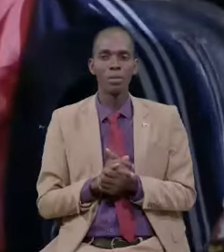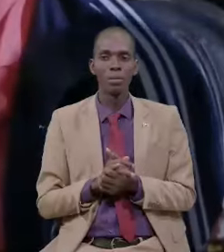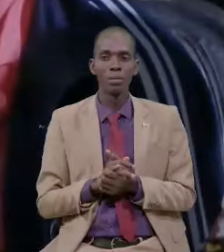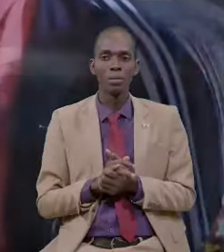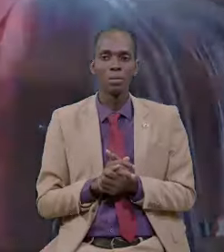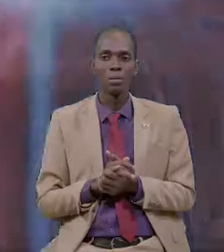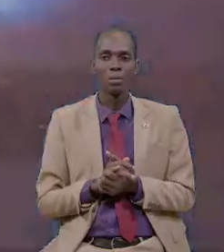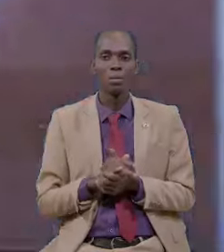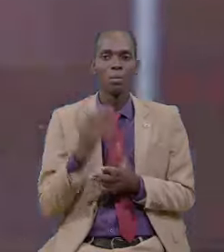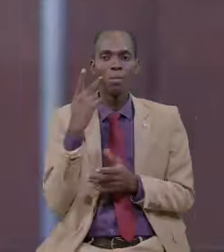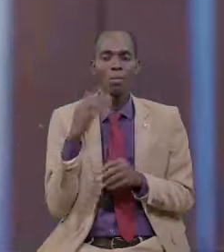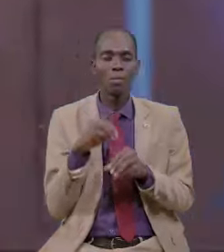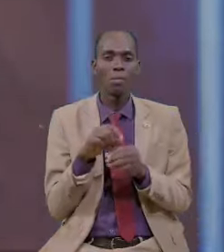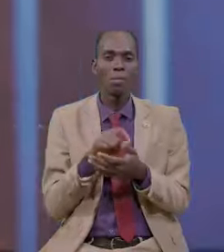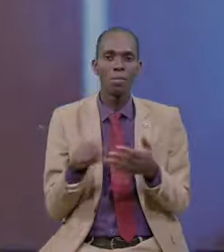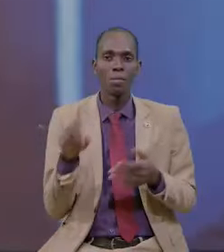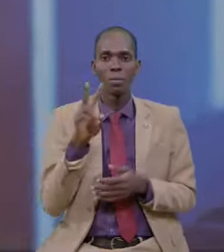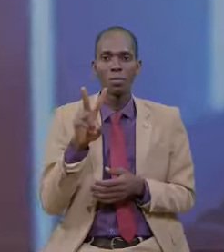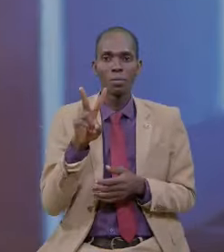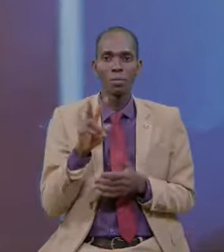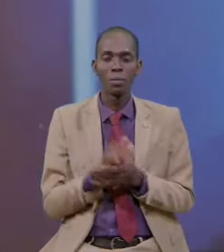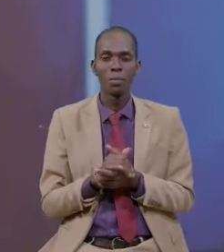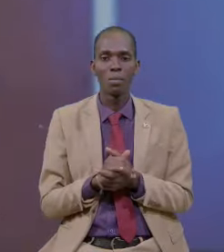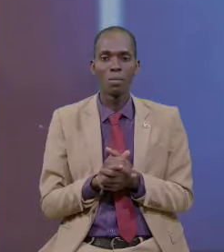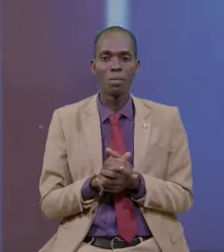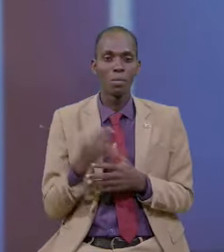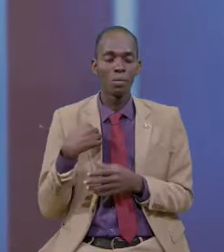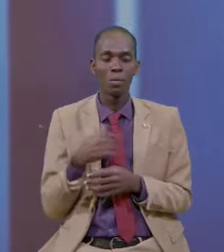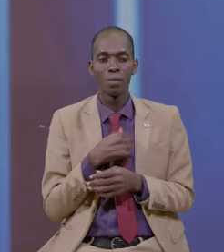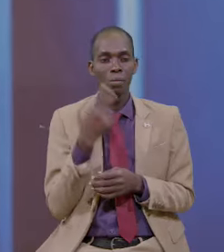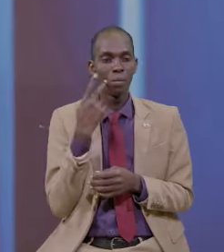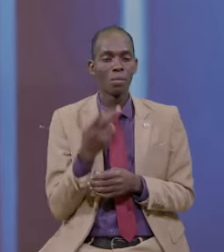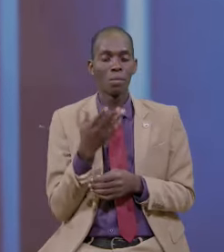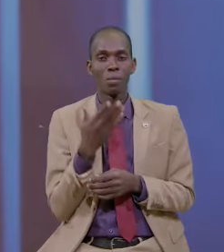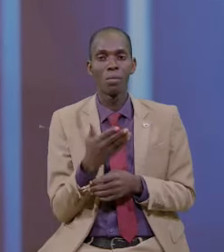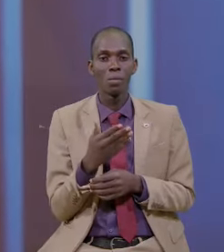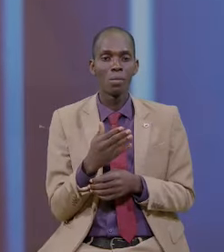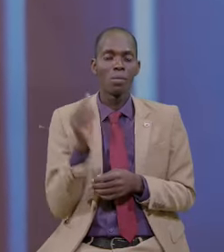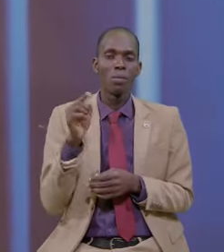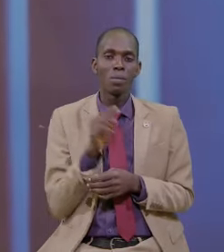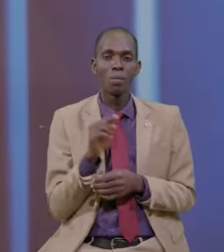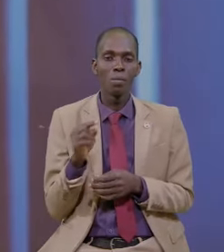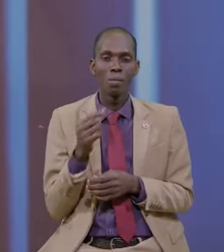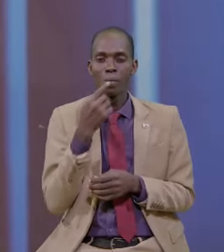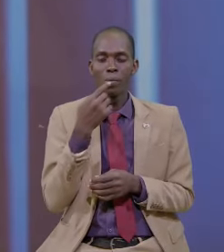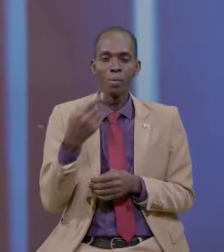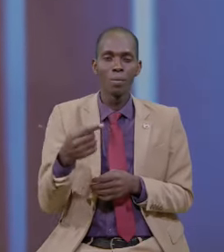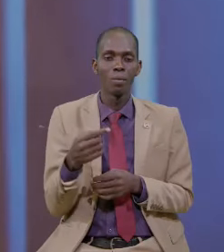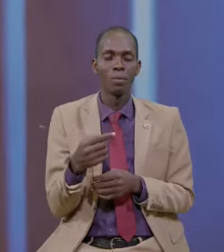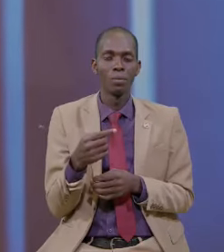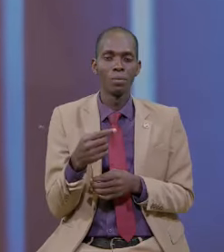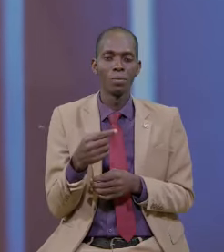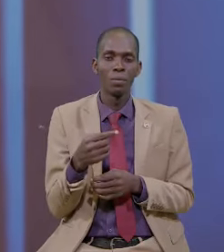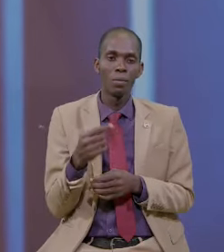Look at verse 2. In verse 2, we're told, therefore said he unto them,